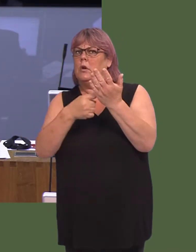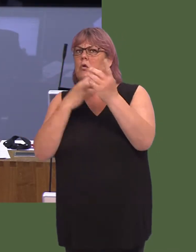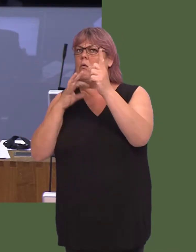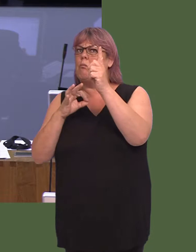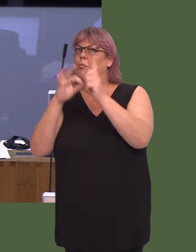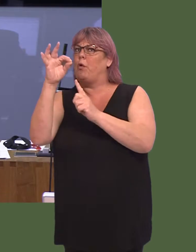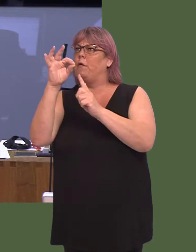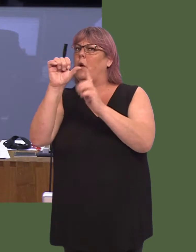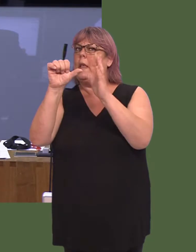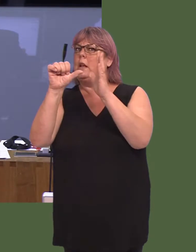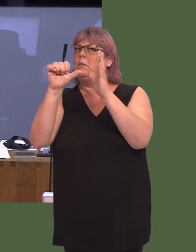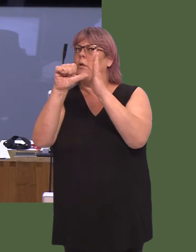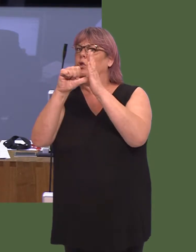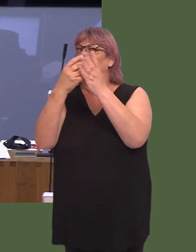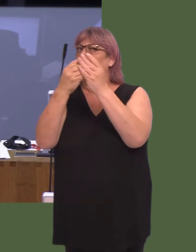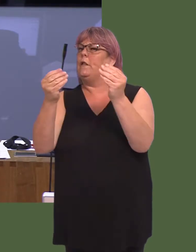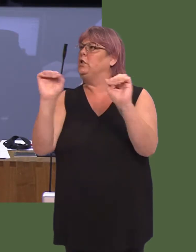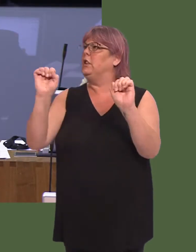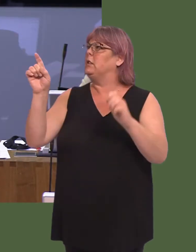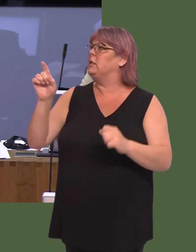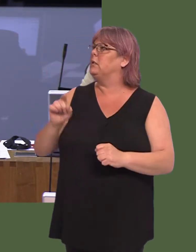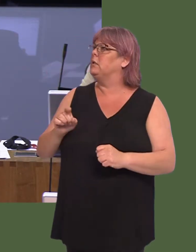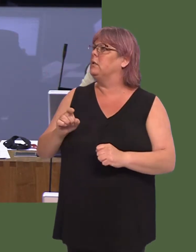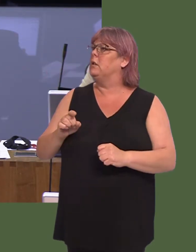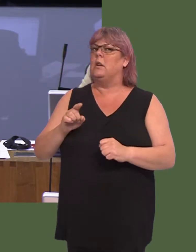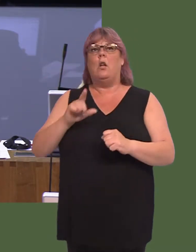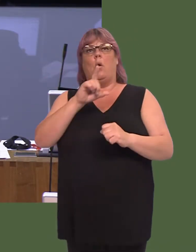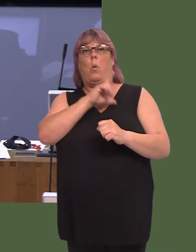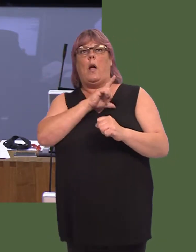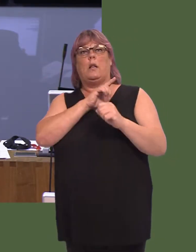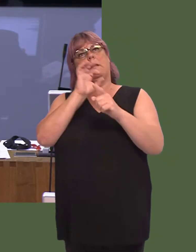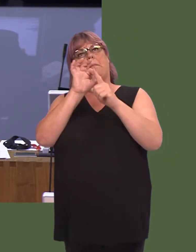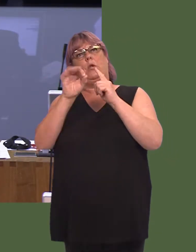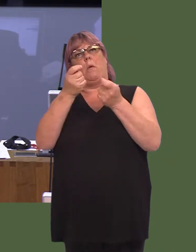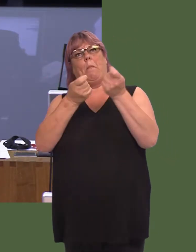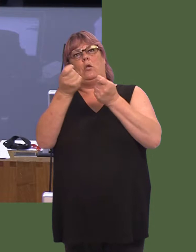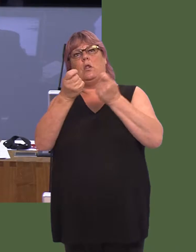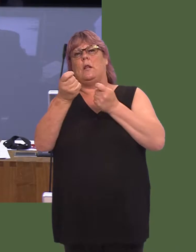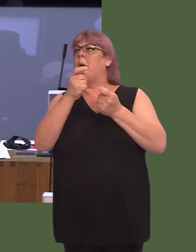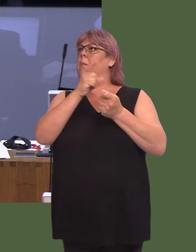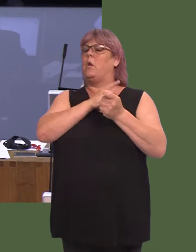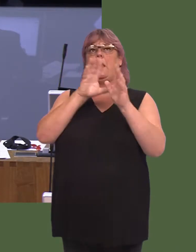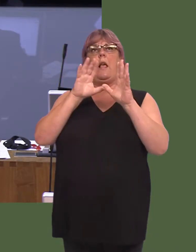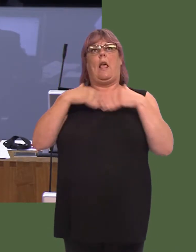measures are not being addressed. And I quote from one of the reasons that the health board was being put into special measures. The health